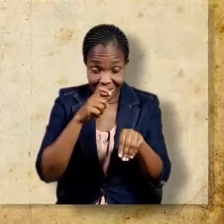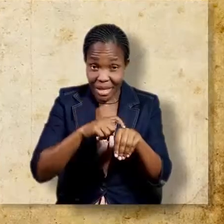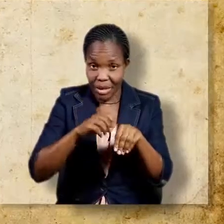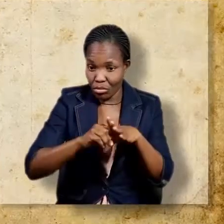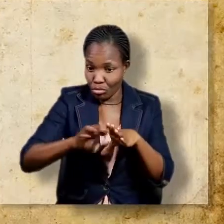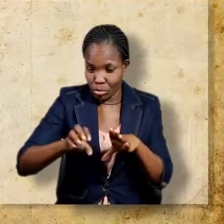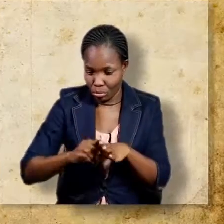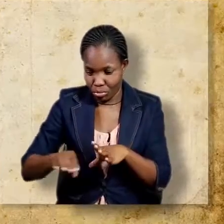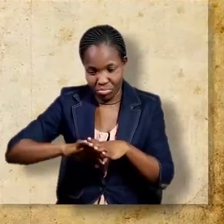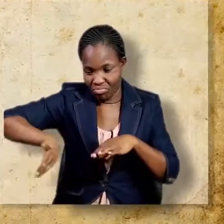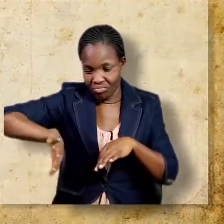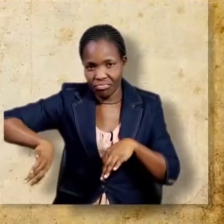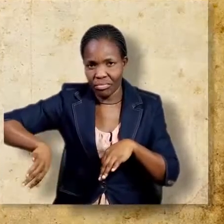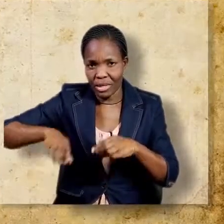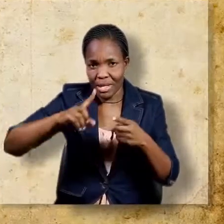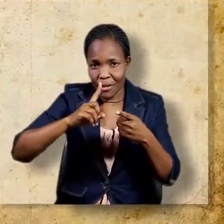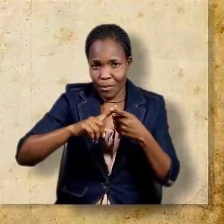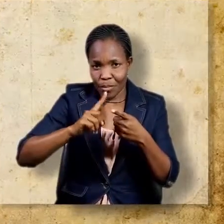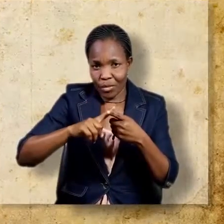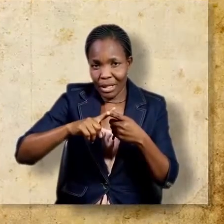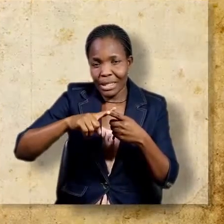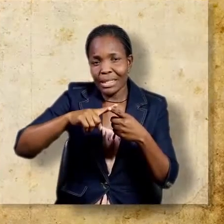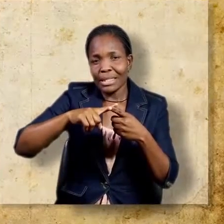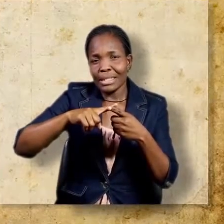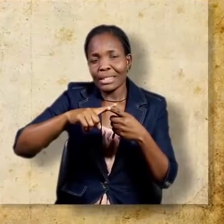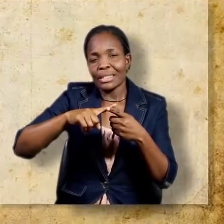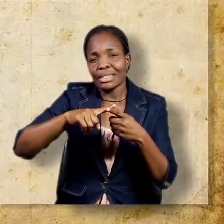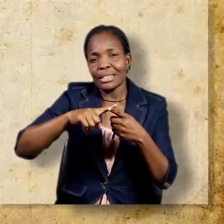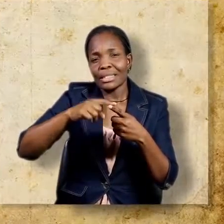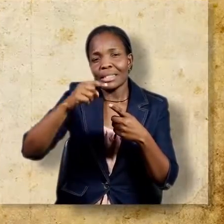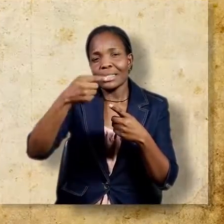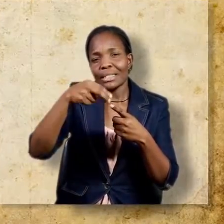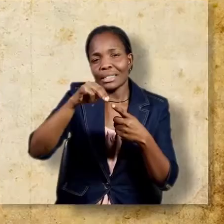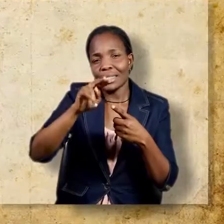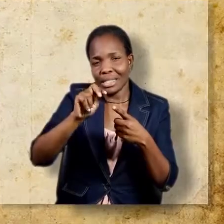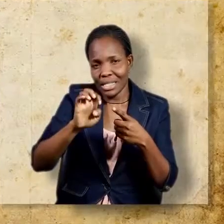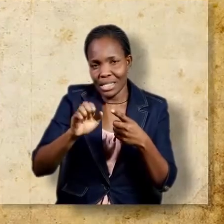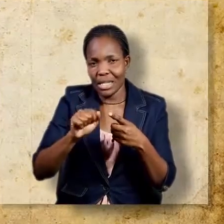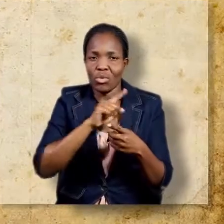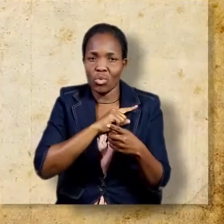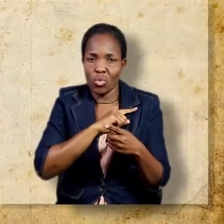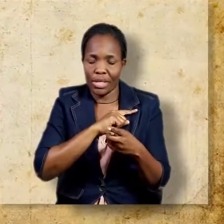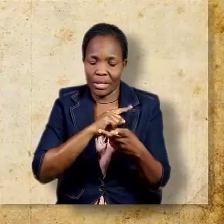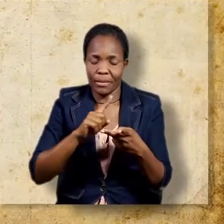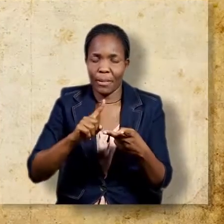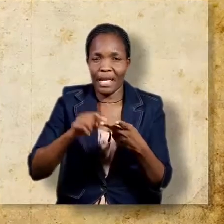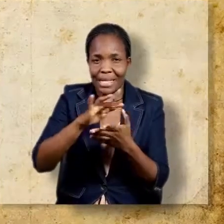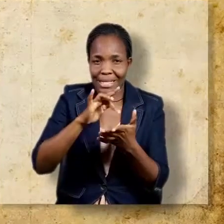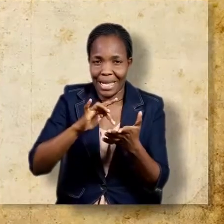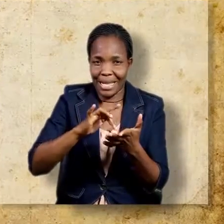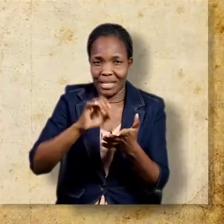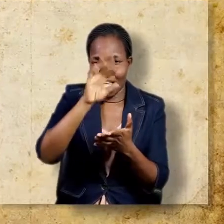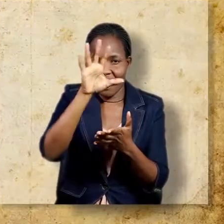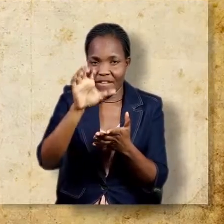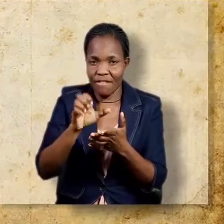moment. They are Guinea-Bissau because of a coup in 2012, Central African